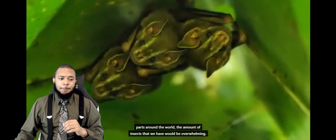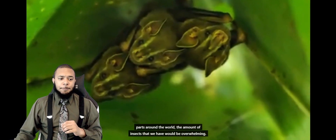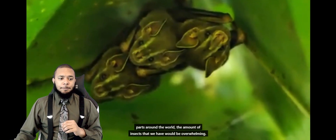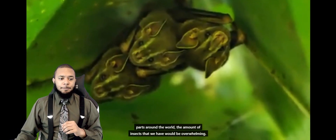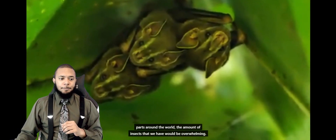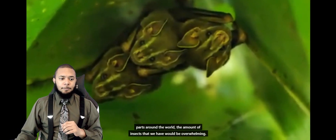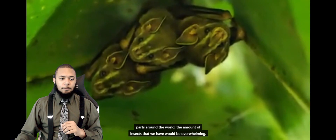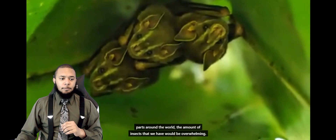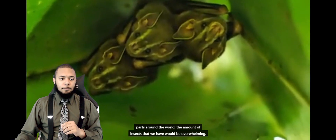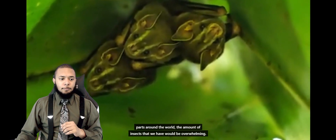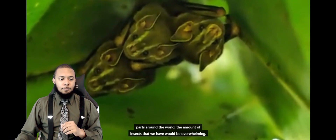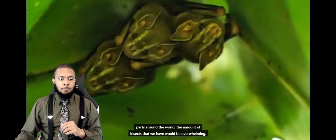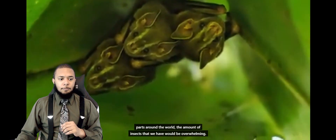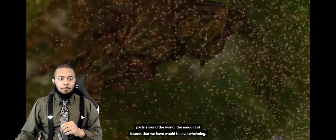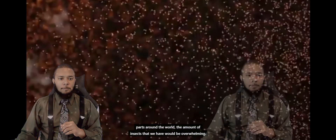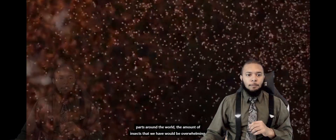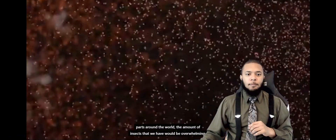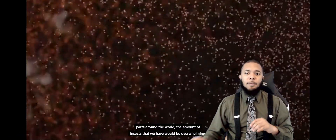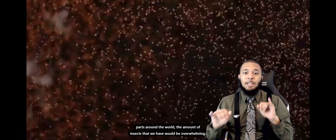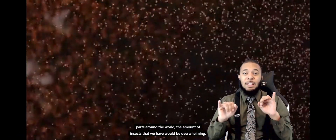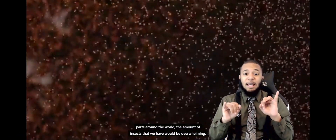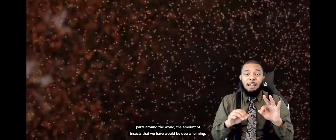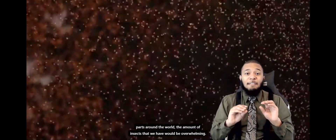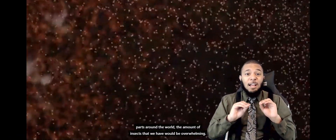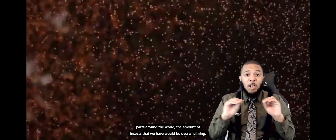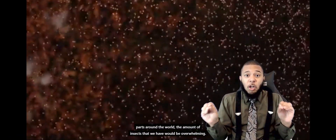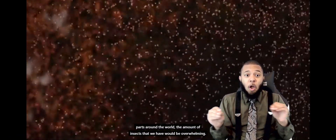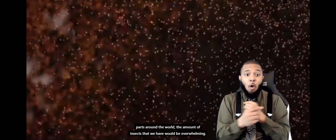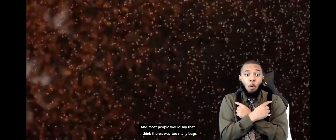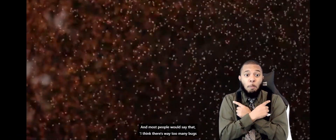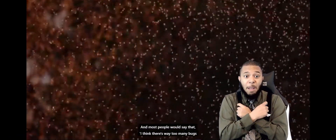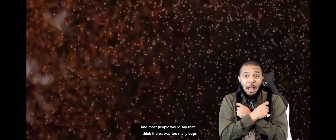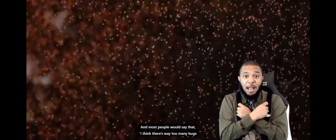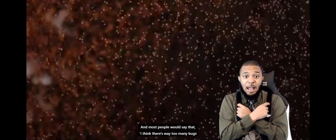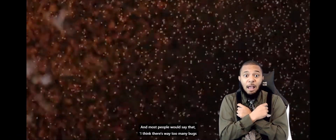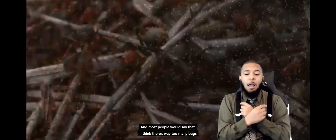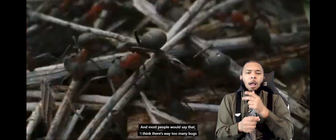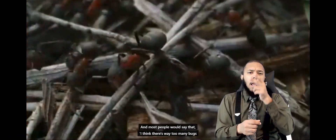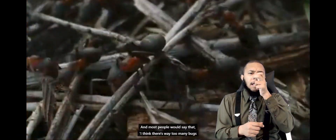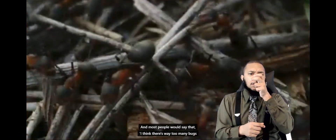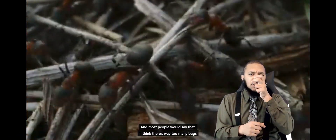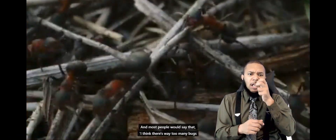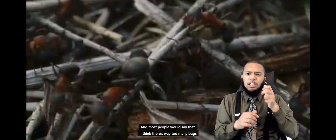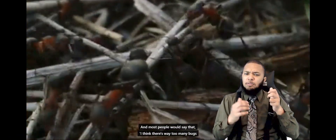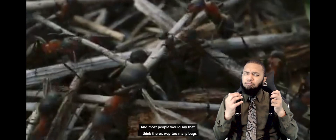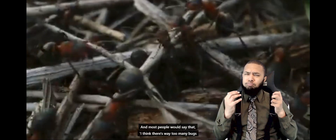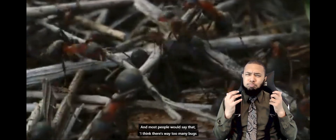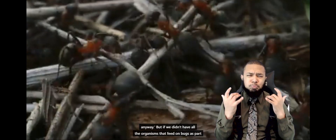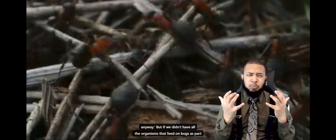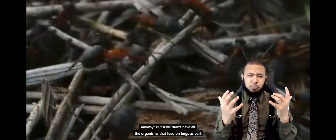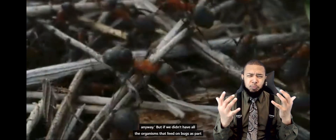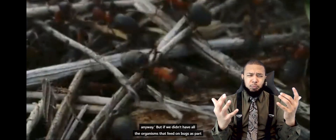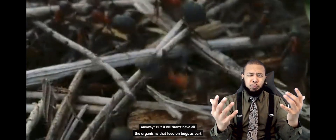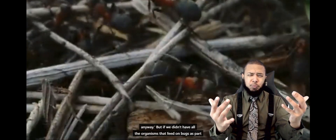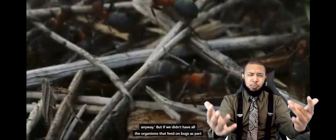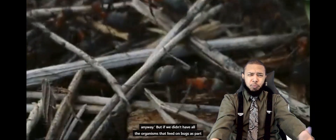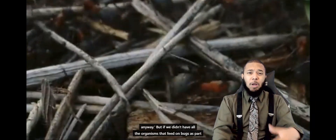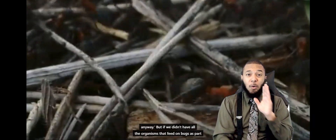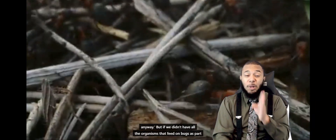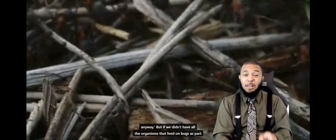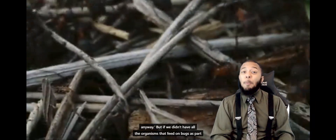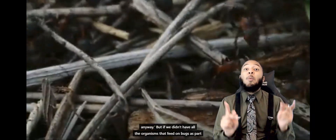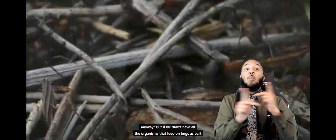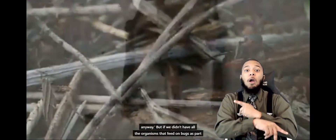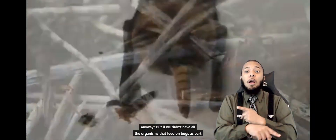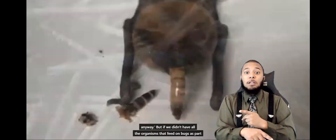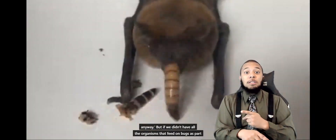world, the amount of insects that we have would be overwhelming. And most people would say that, I think there's way too many bugs anyway. But if we didn't